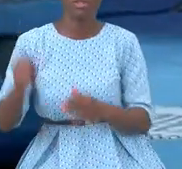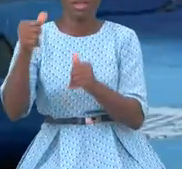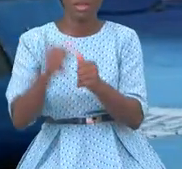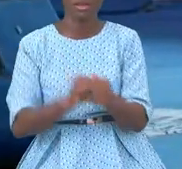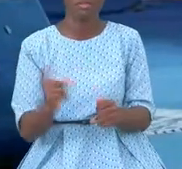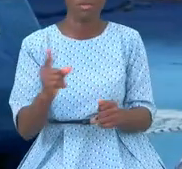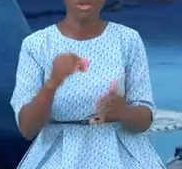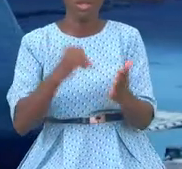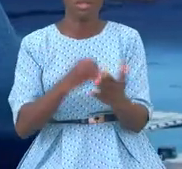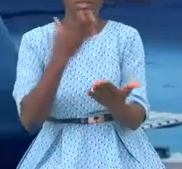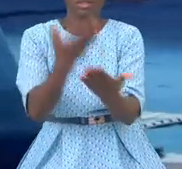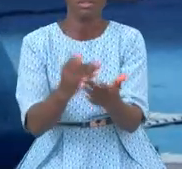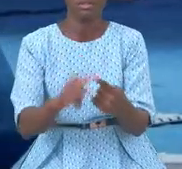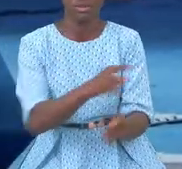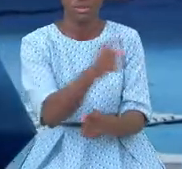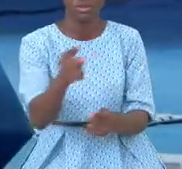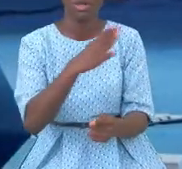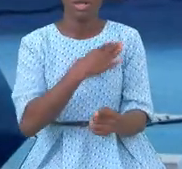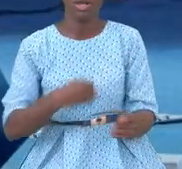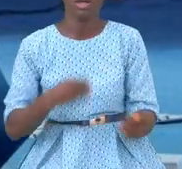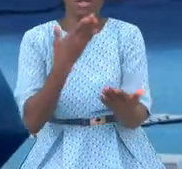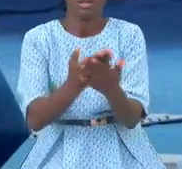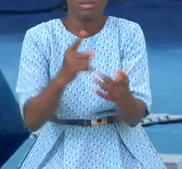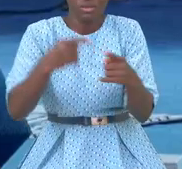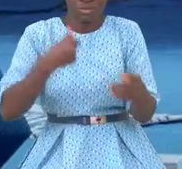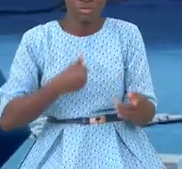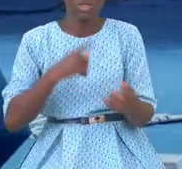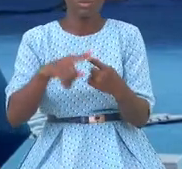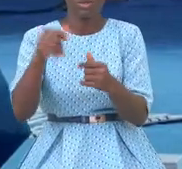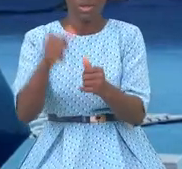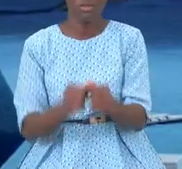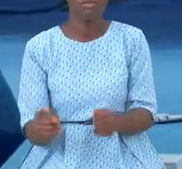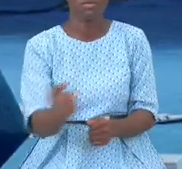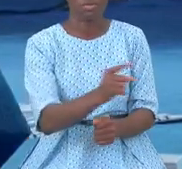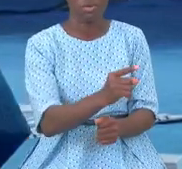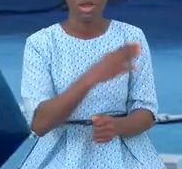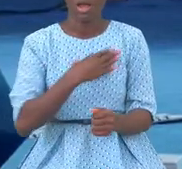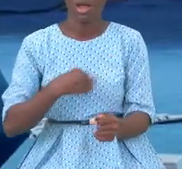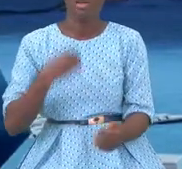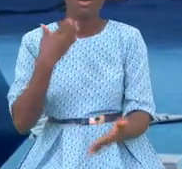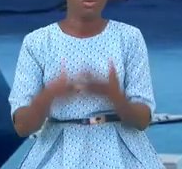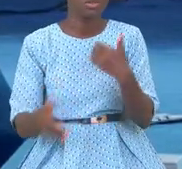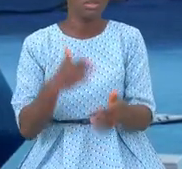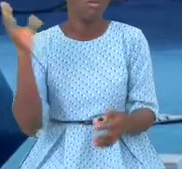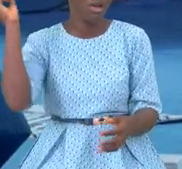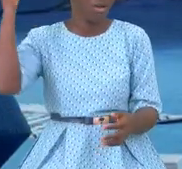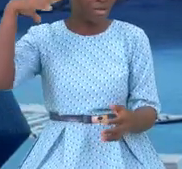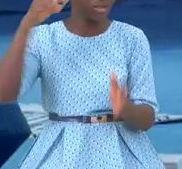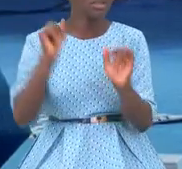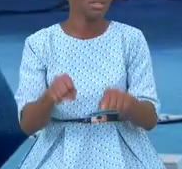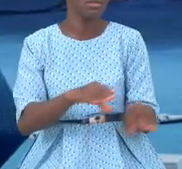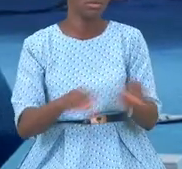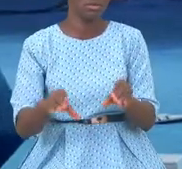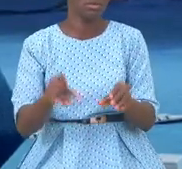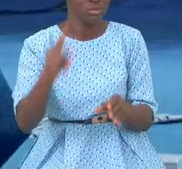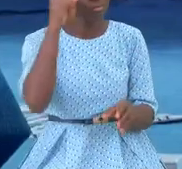to everyone. And whatever grace can do, think about that. Whatever grace can do,